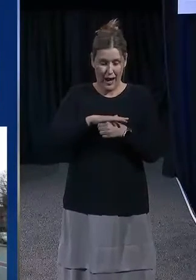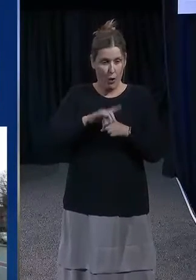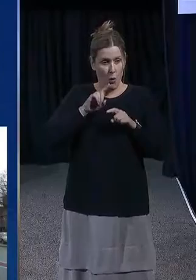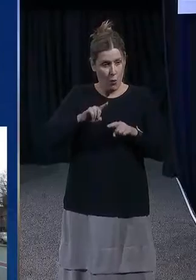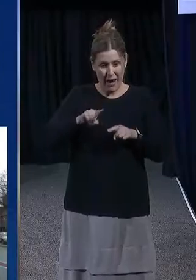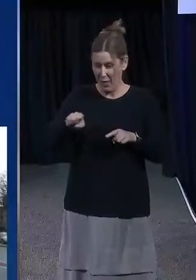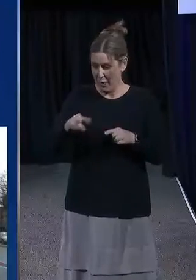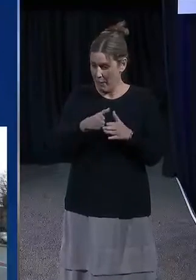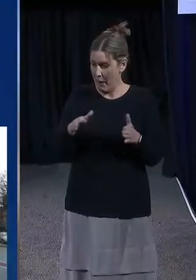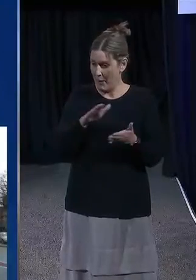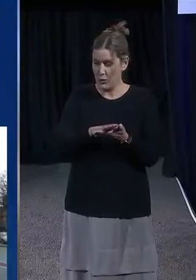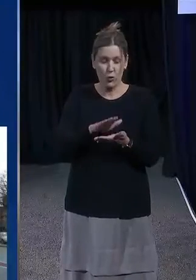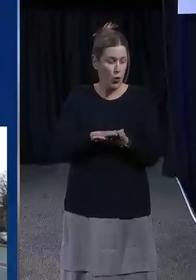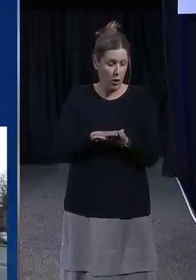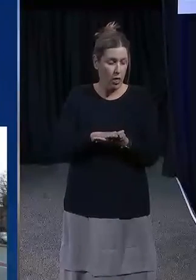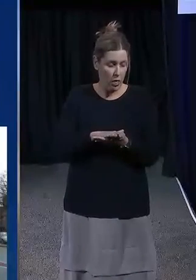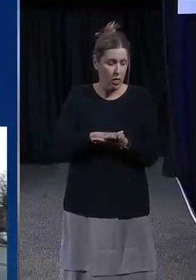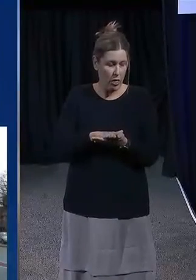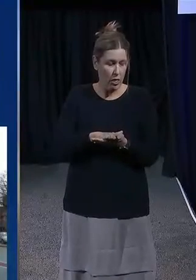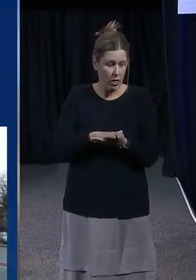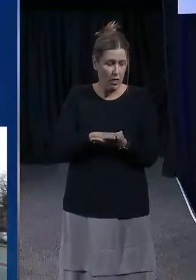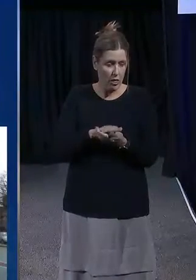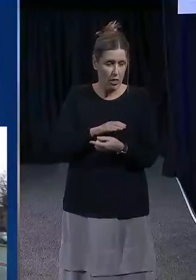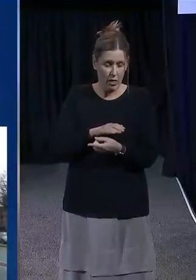school fed is either